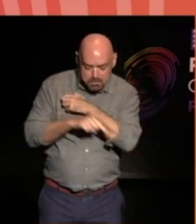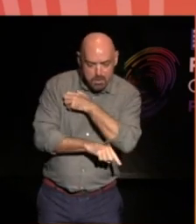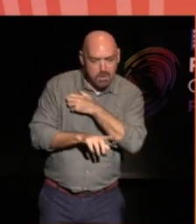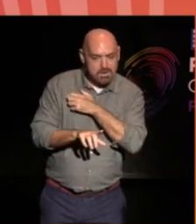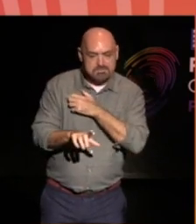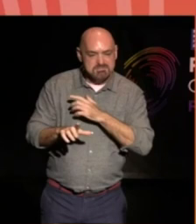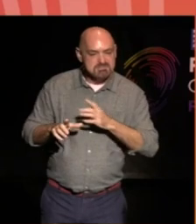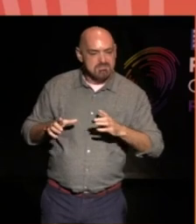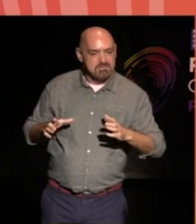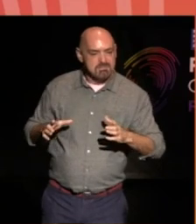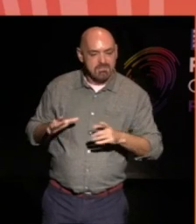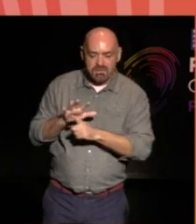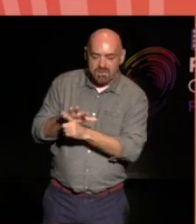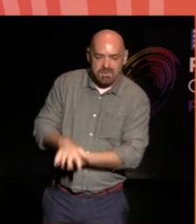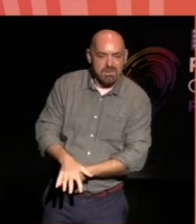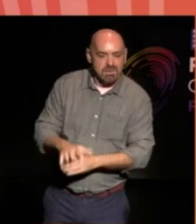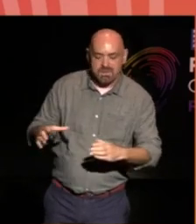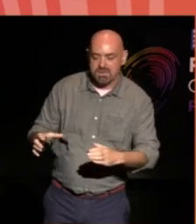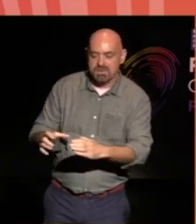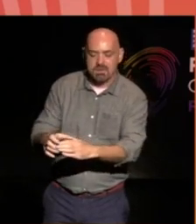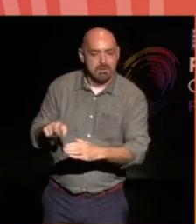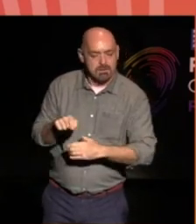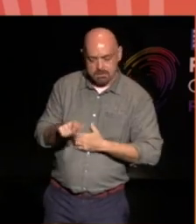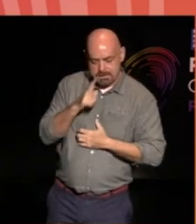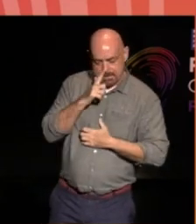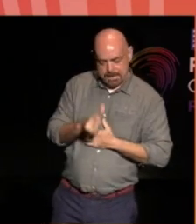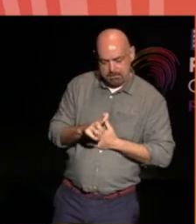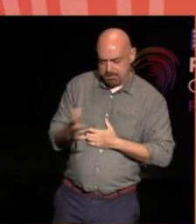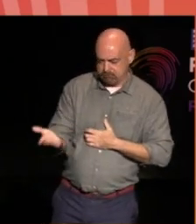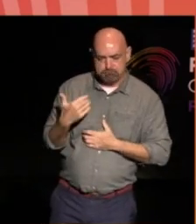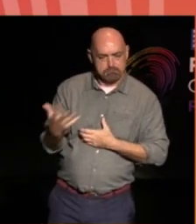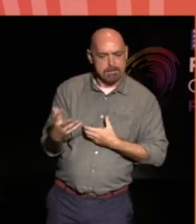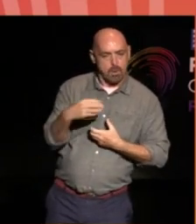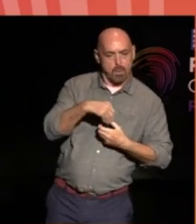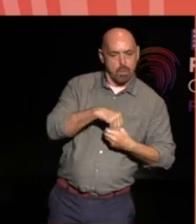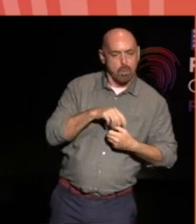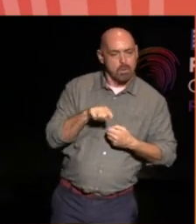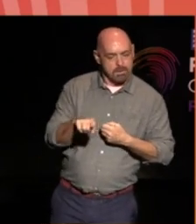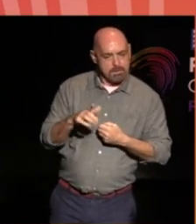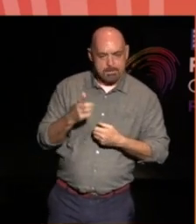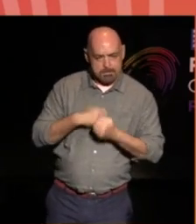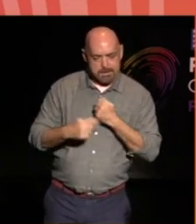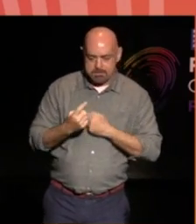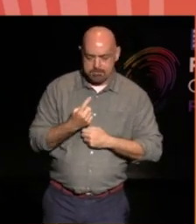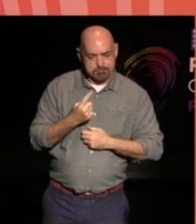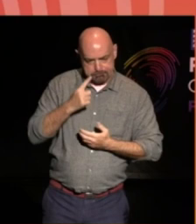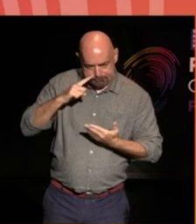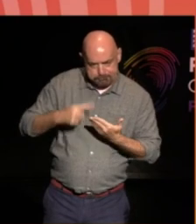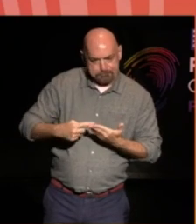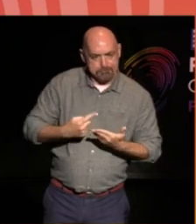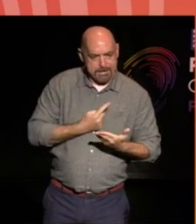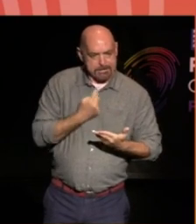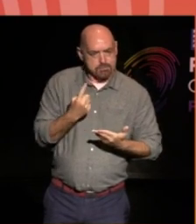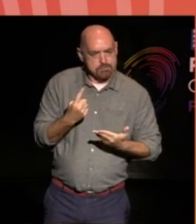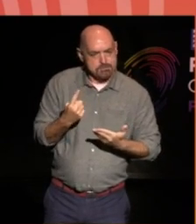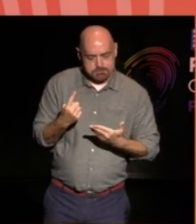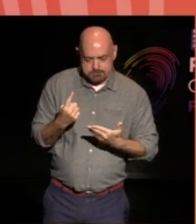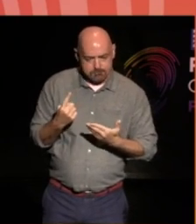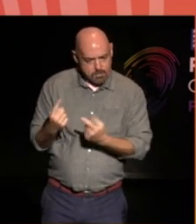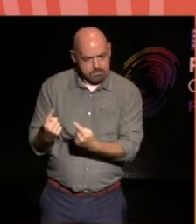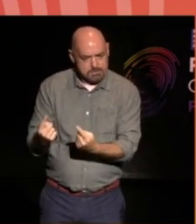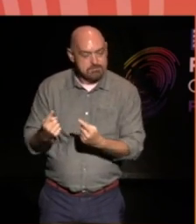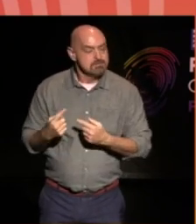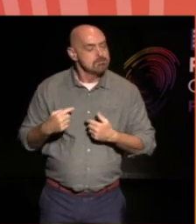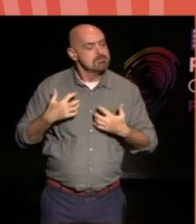most marginalized can be fully included and have full agency in our society as a whole. So